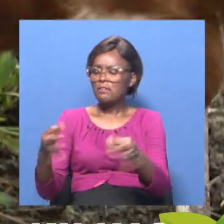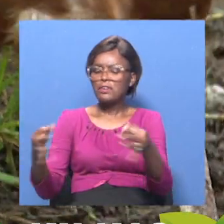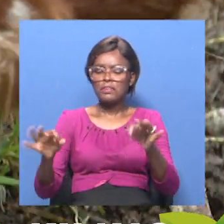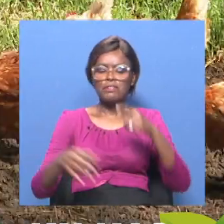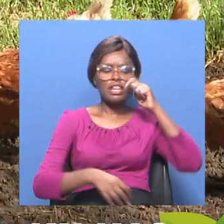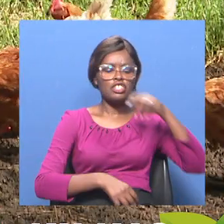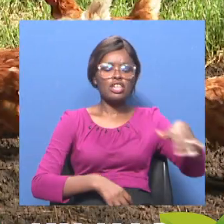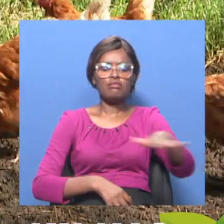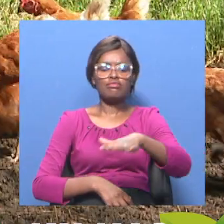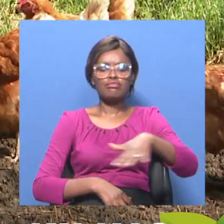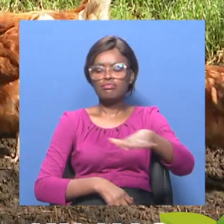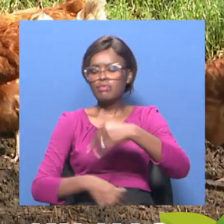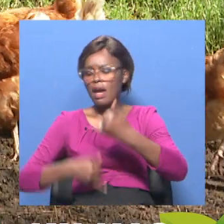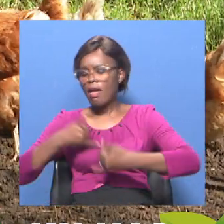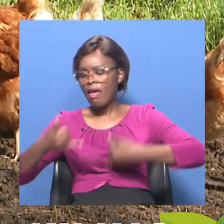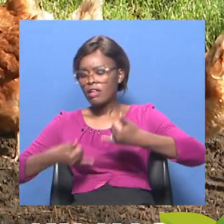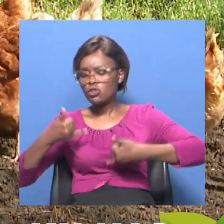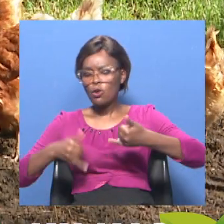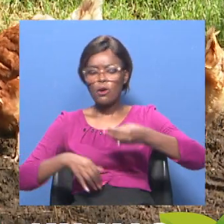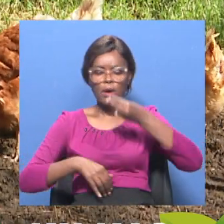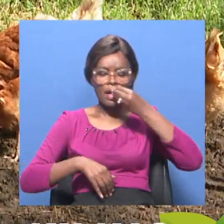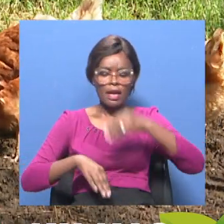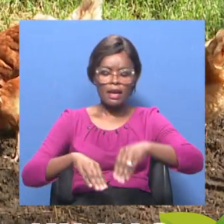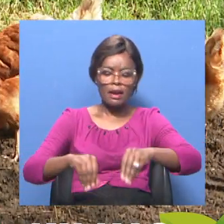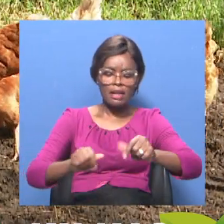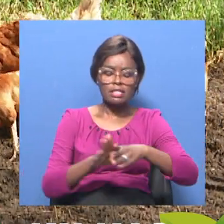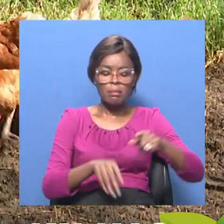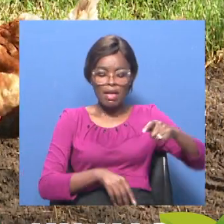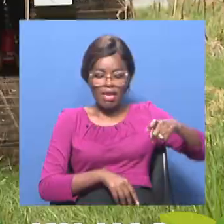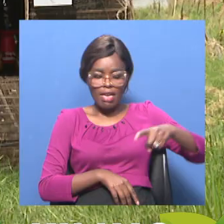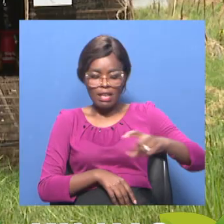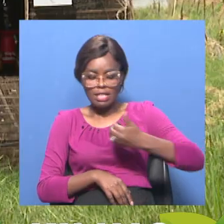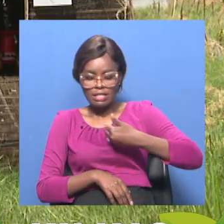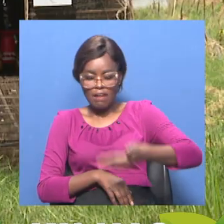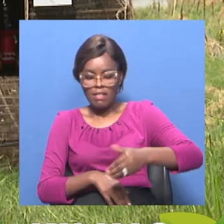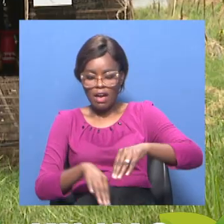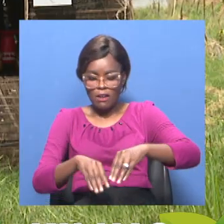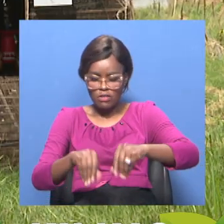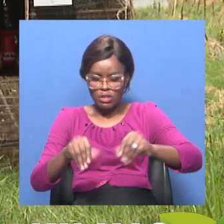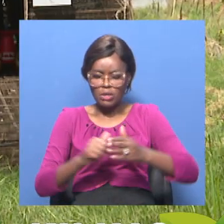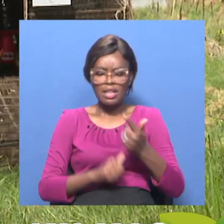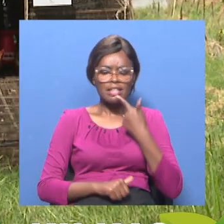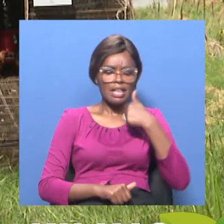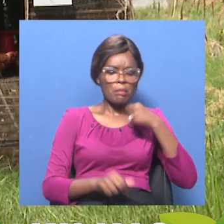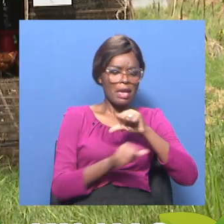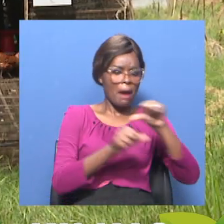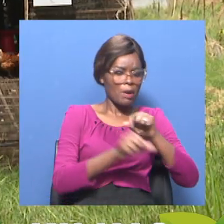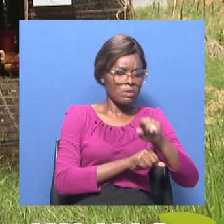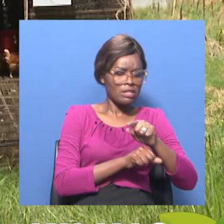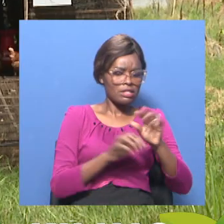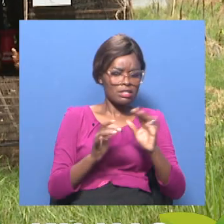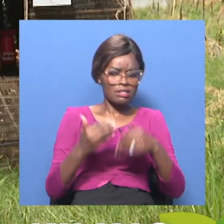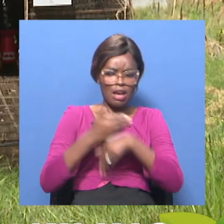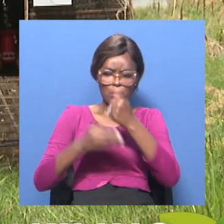around so that they can enjoy the grasses and the insects that are within the soil. Tell me about this unique structure, because I've